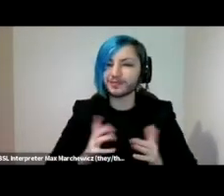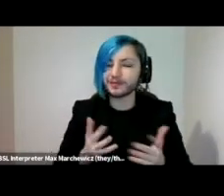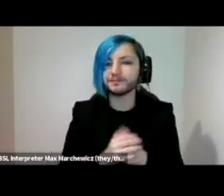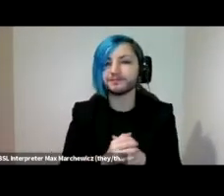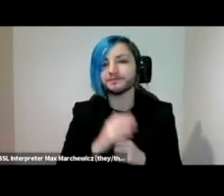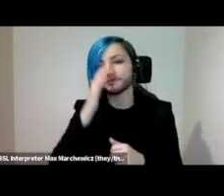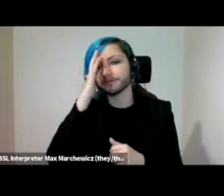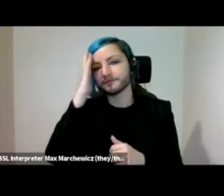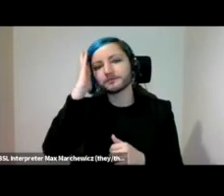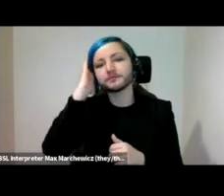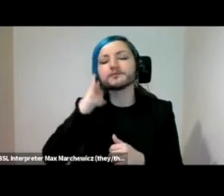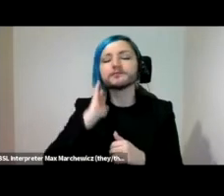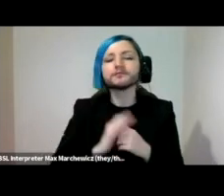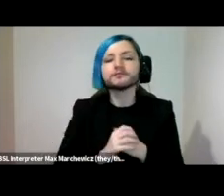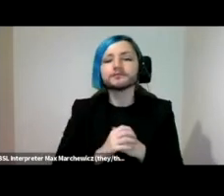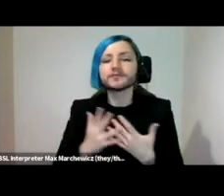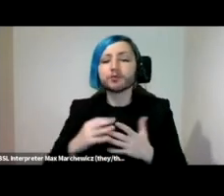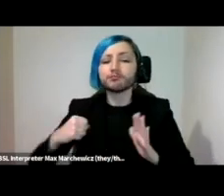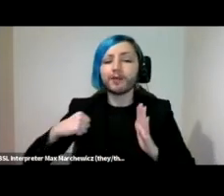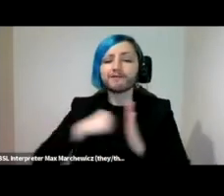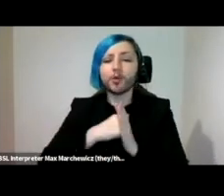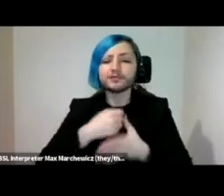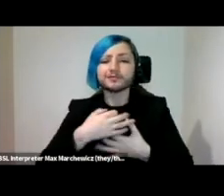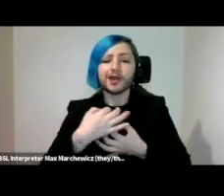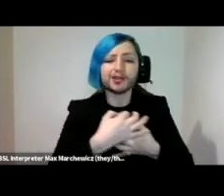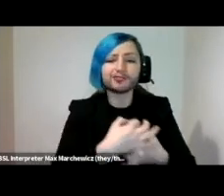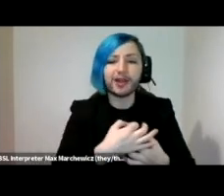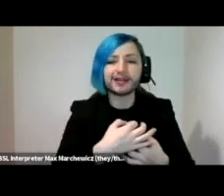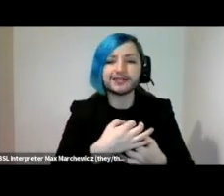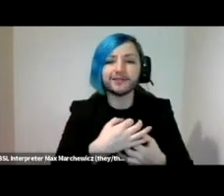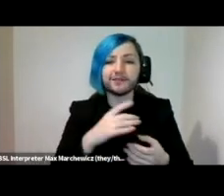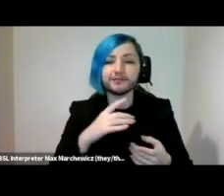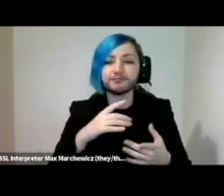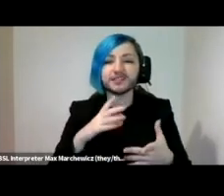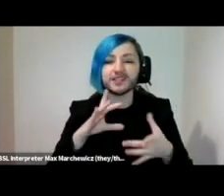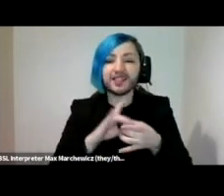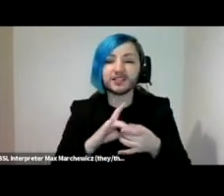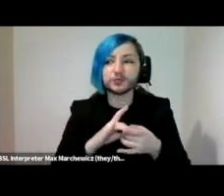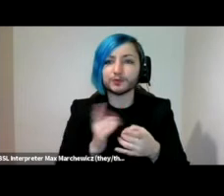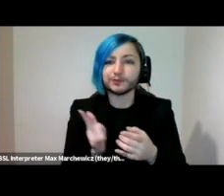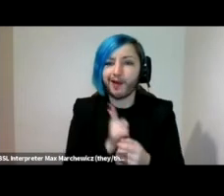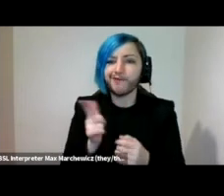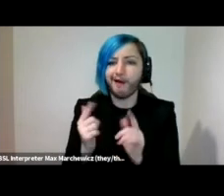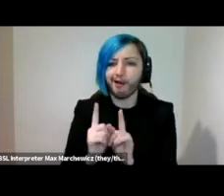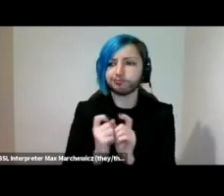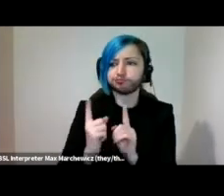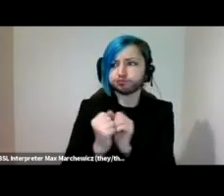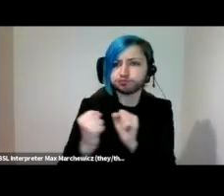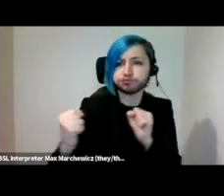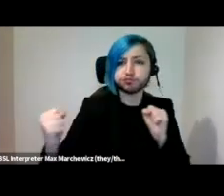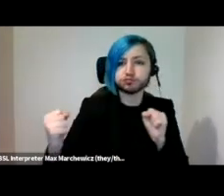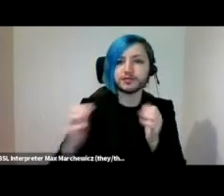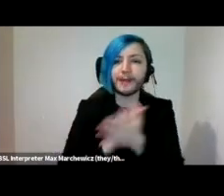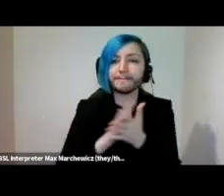of the attractive force that these objects feel depends on their distance, their separation, if that separation